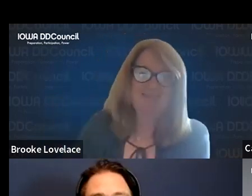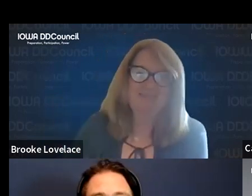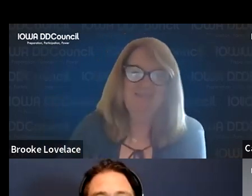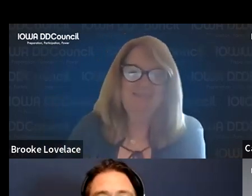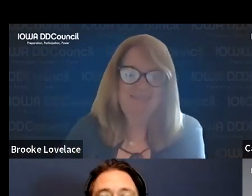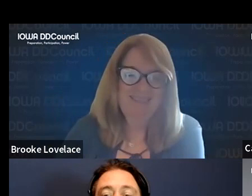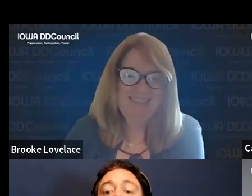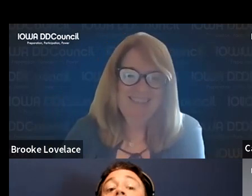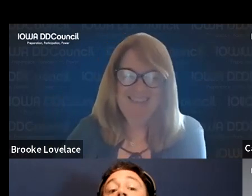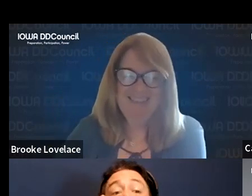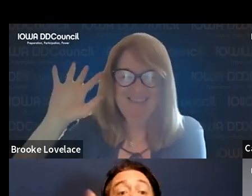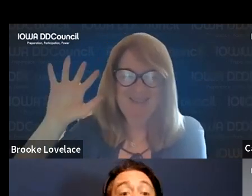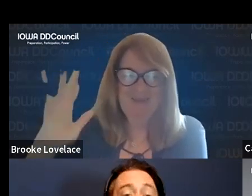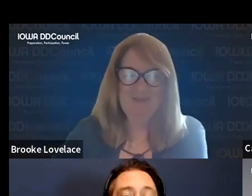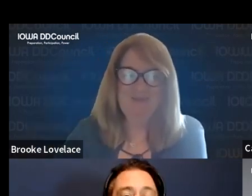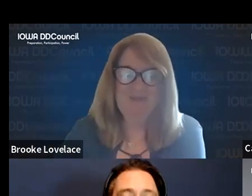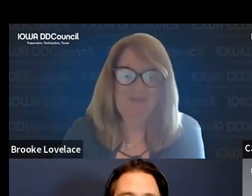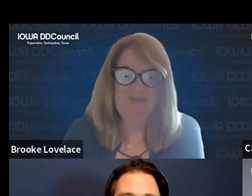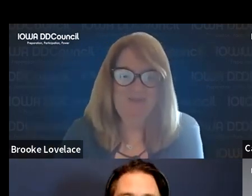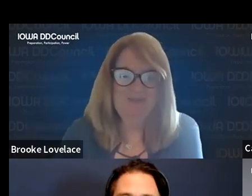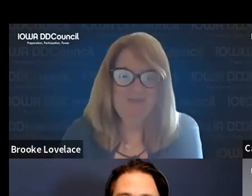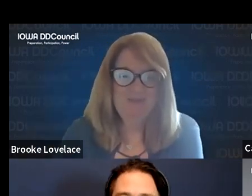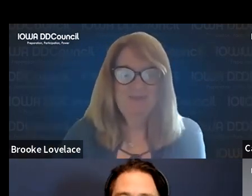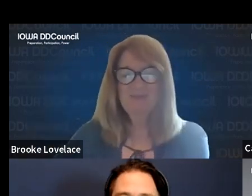All right, see you later.